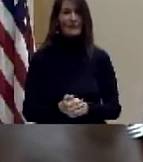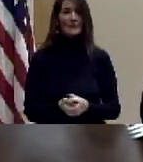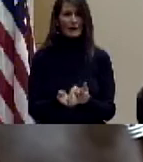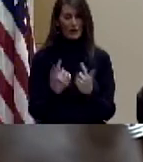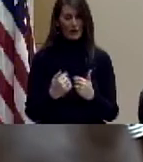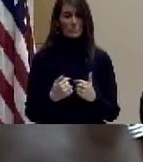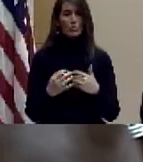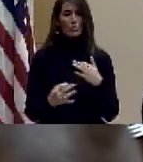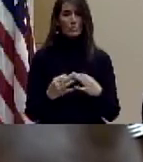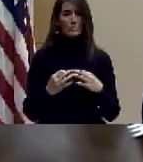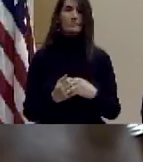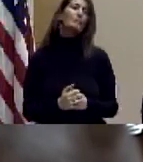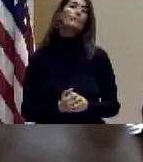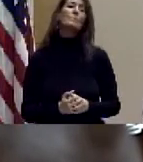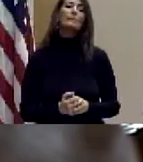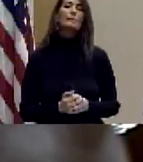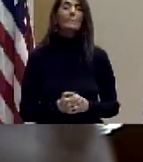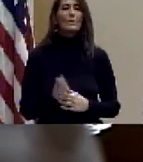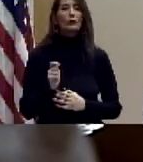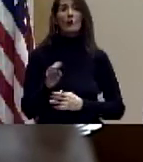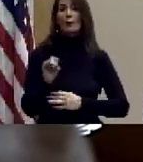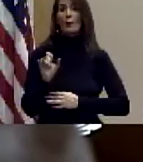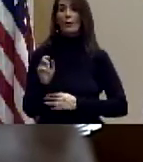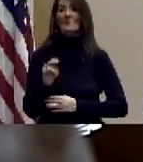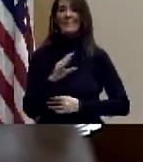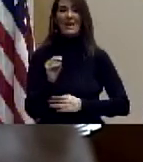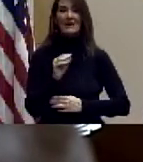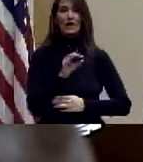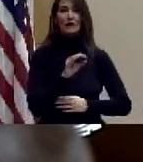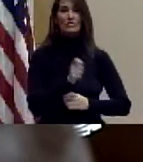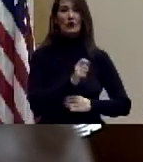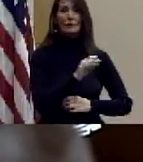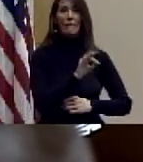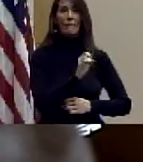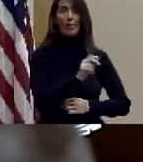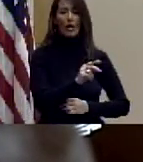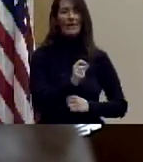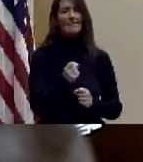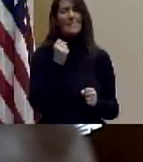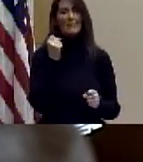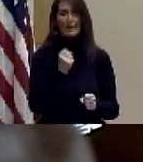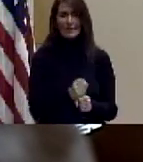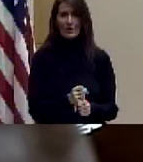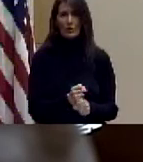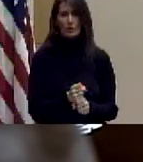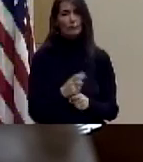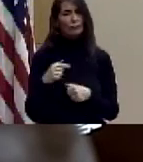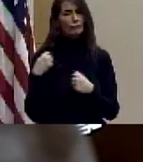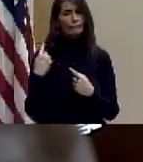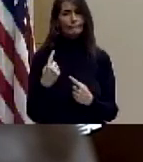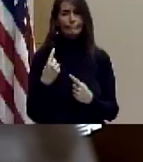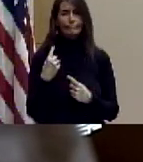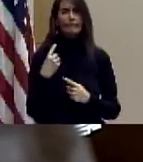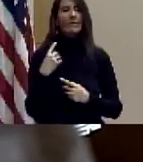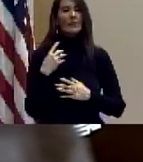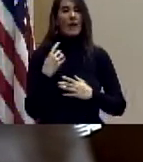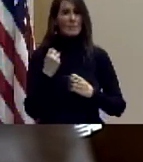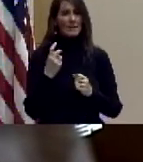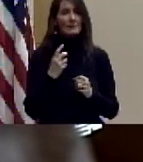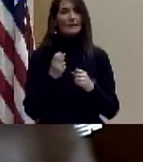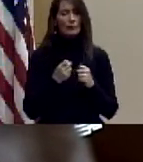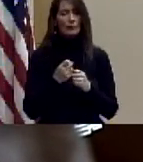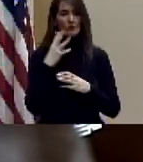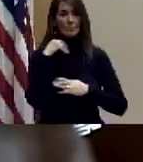to come in. Judge Morris and Judge Falk each have years of professional experience and extensive